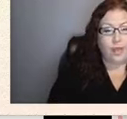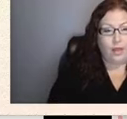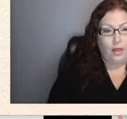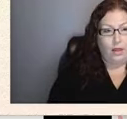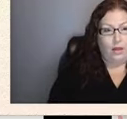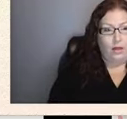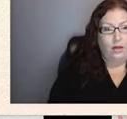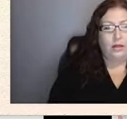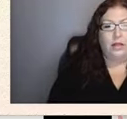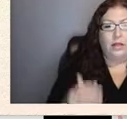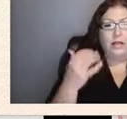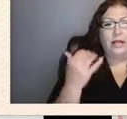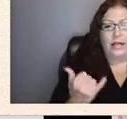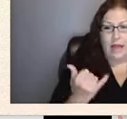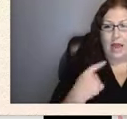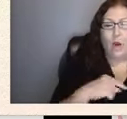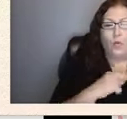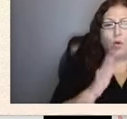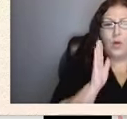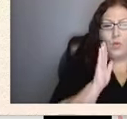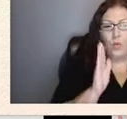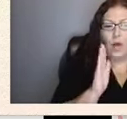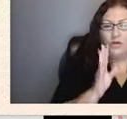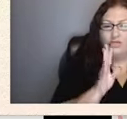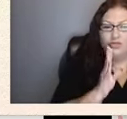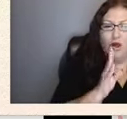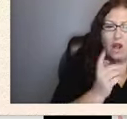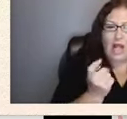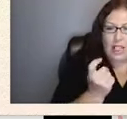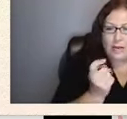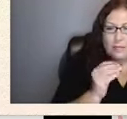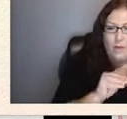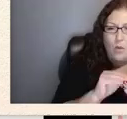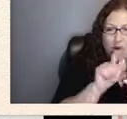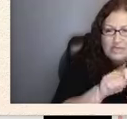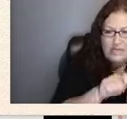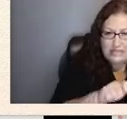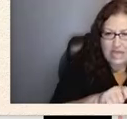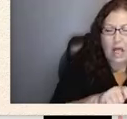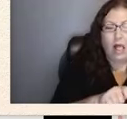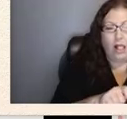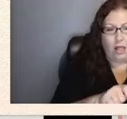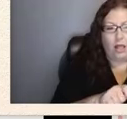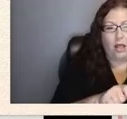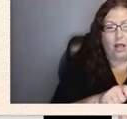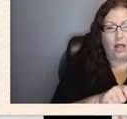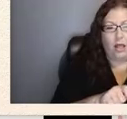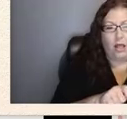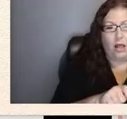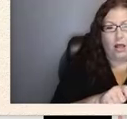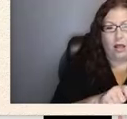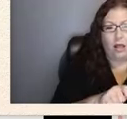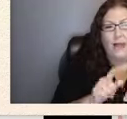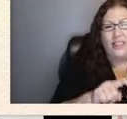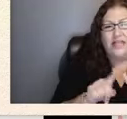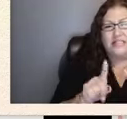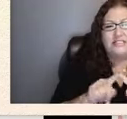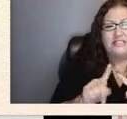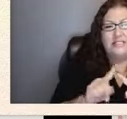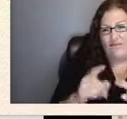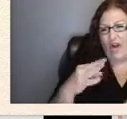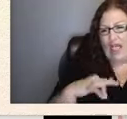Now we're going to go into a little more detail about these different